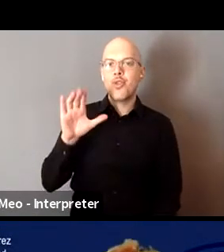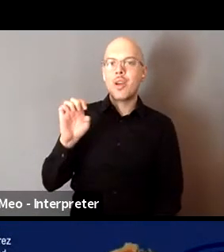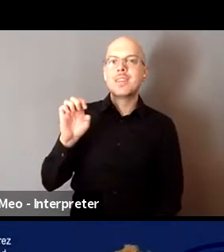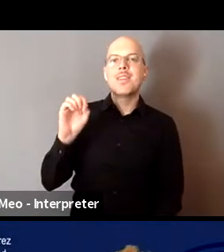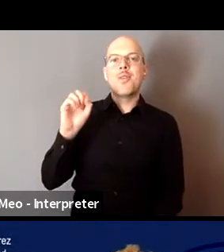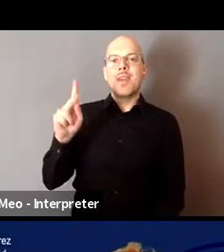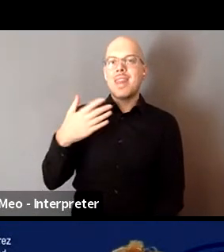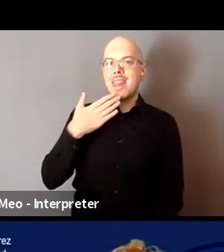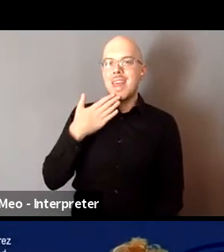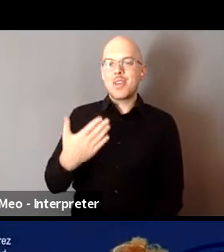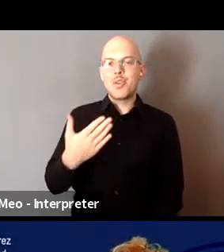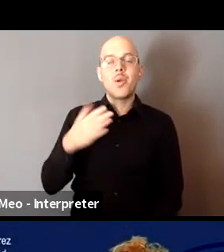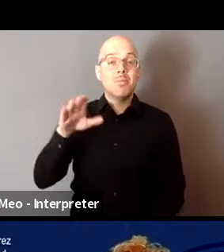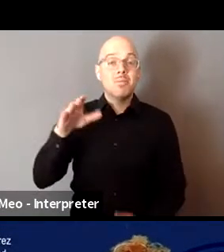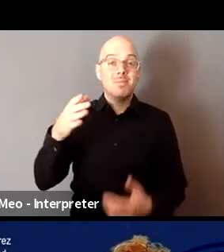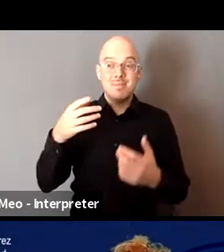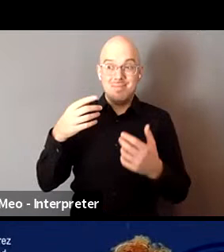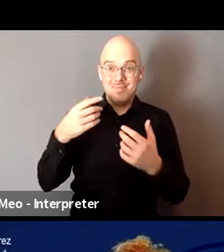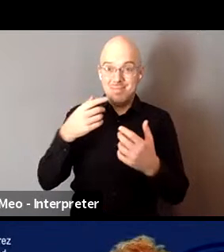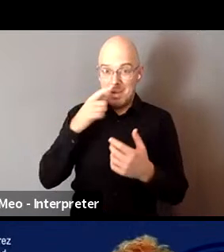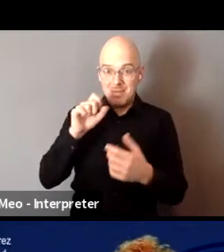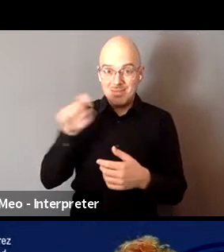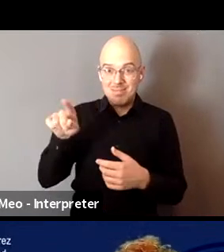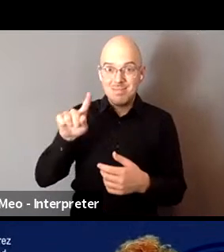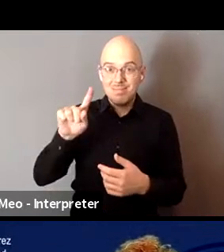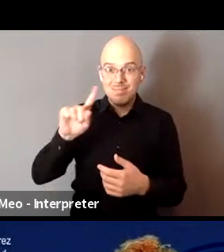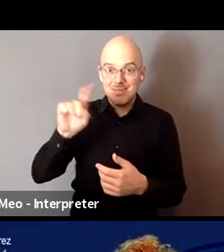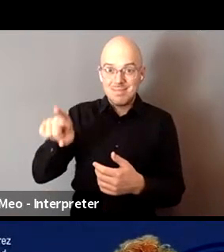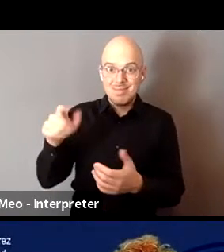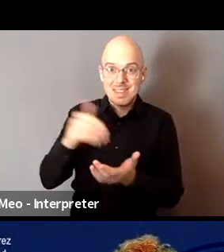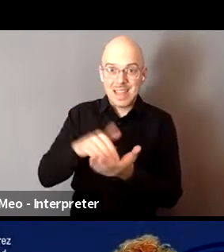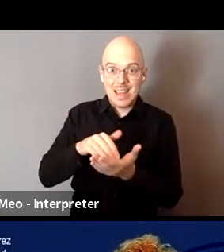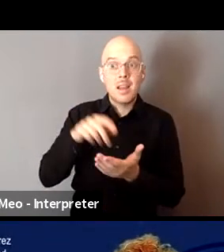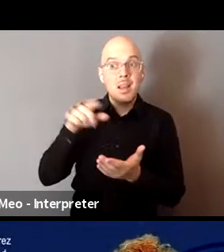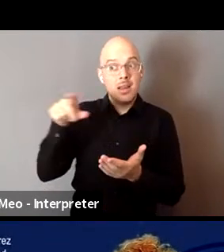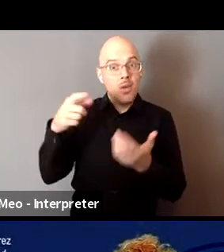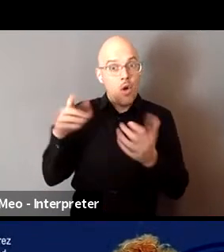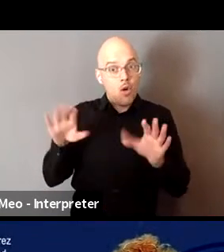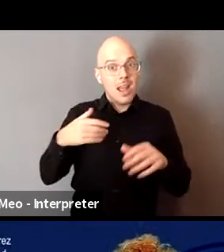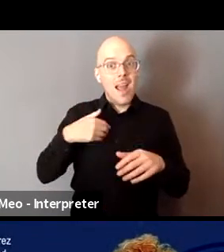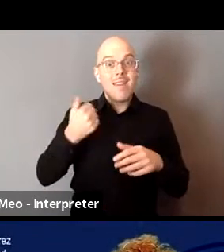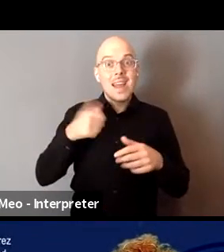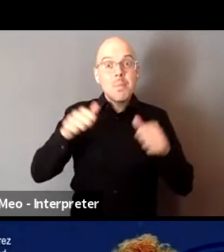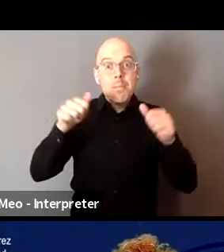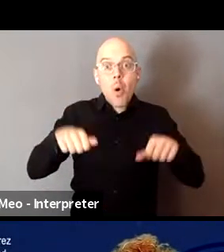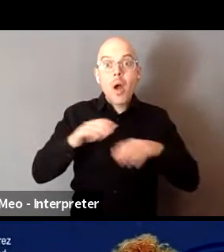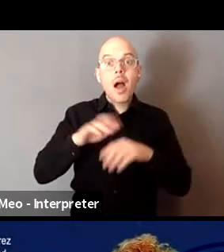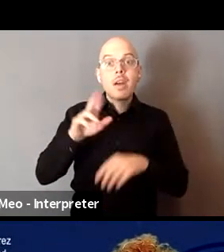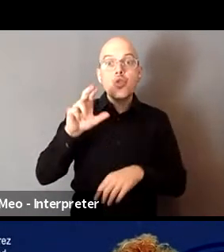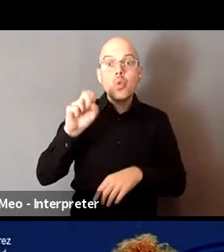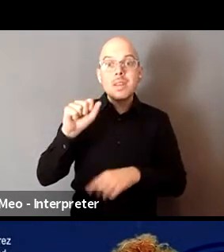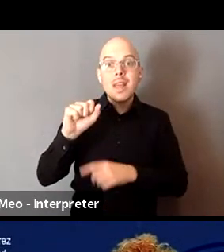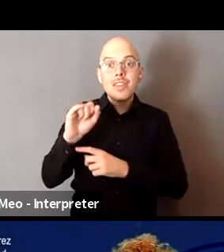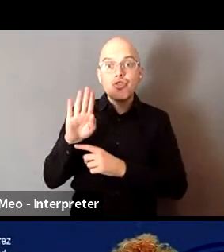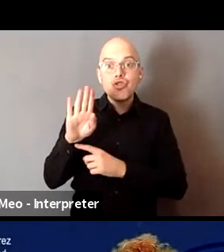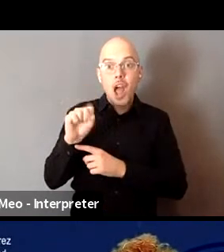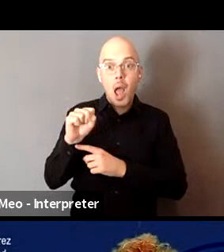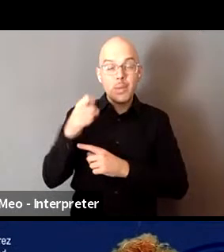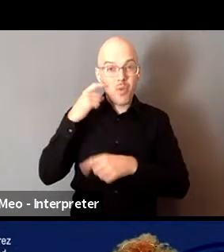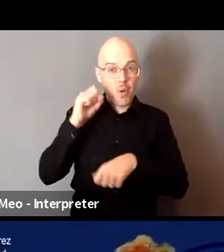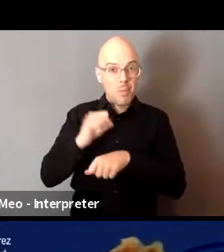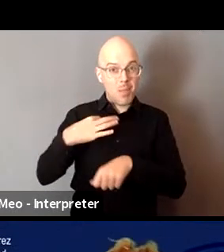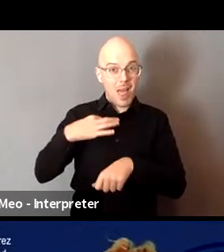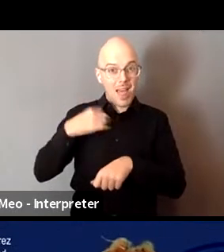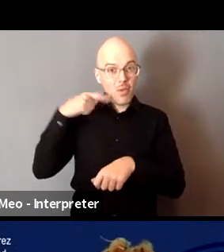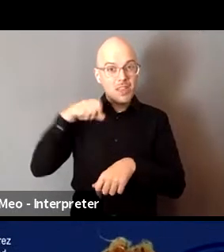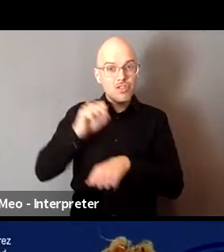is there already a posting up on USA Jobs for us to apply? Or how would someone apply for this position? So